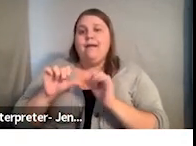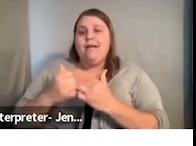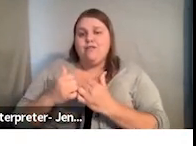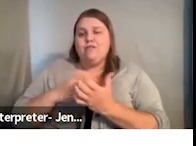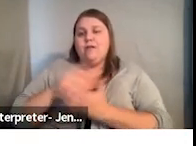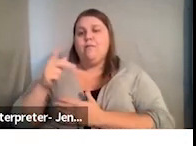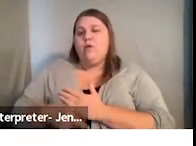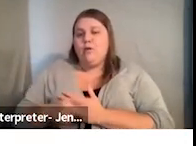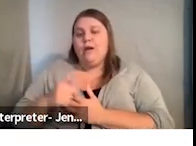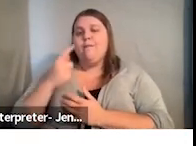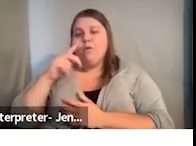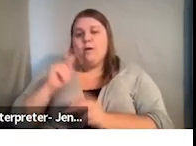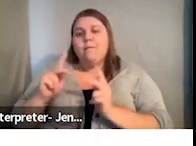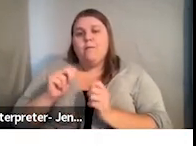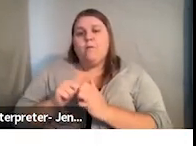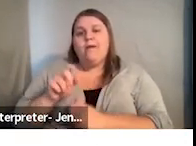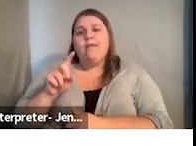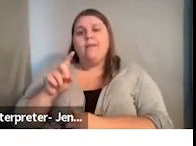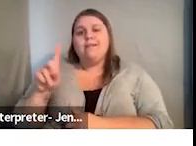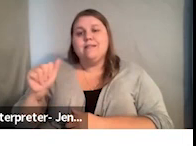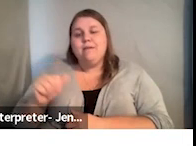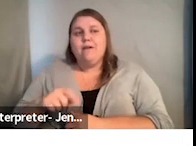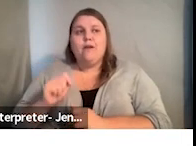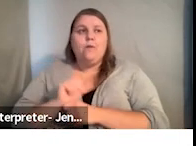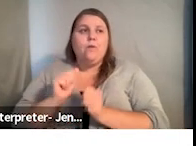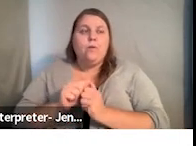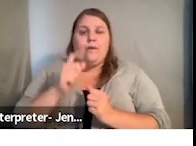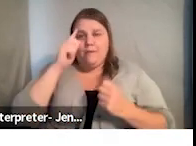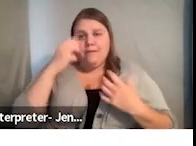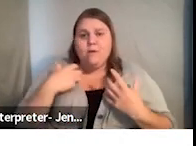with the Ohio Housing Finance Agency, mental health and